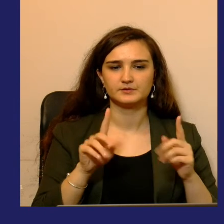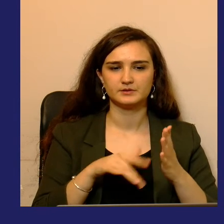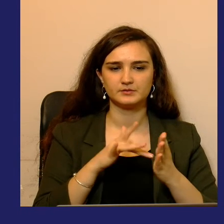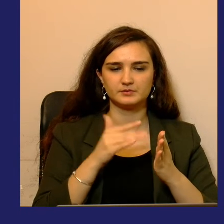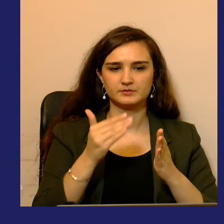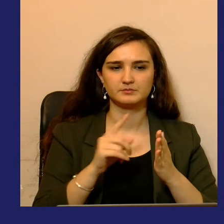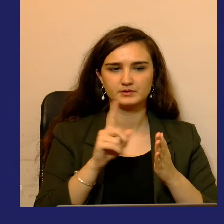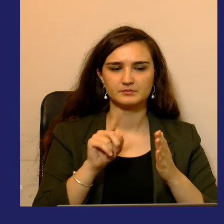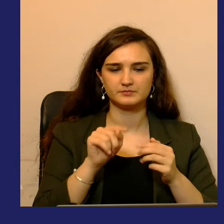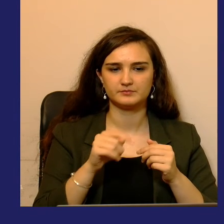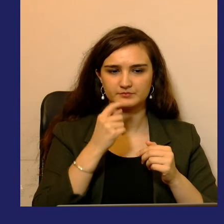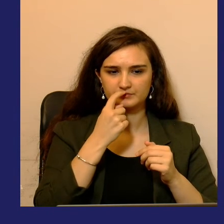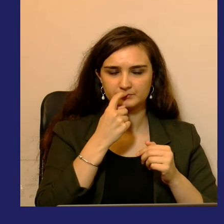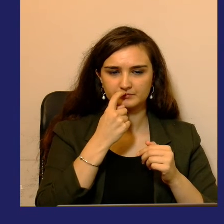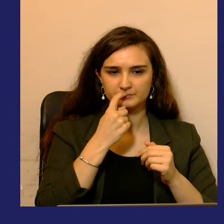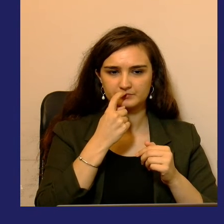Whomever, yeah, Catherine, please.